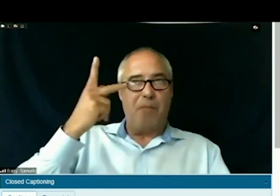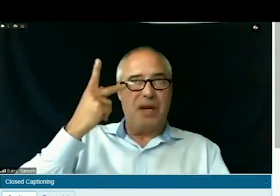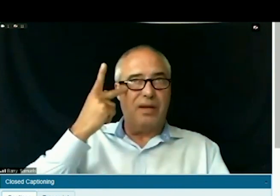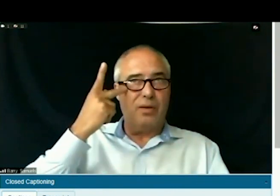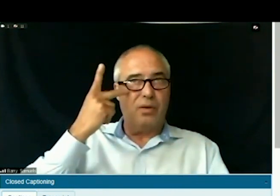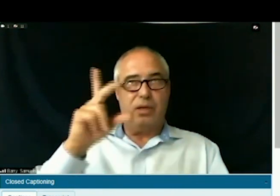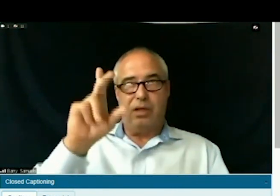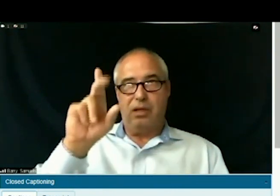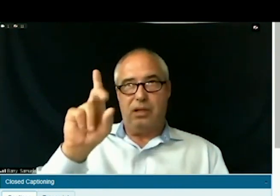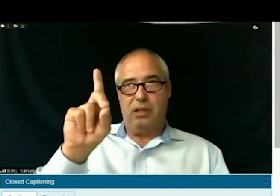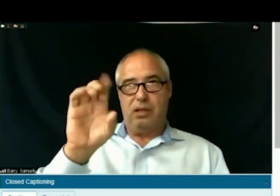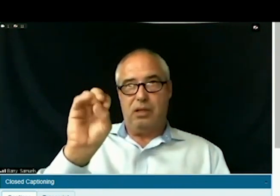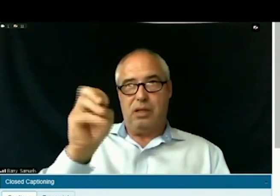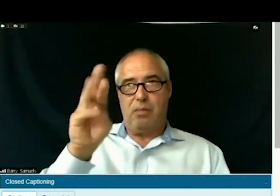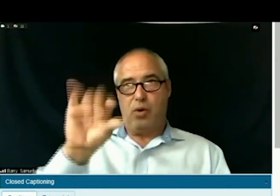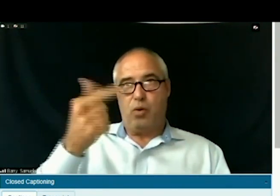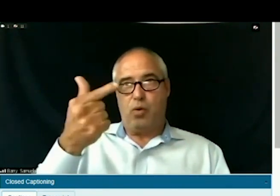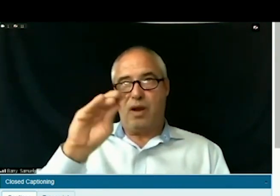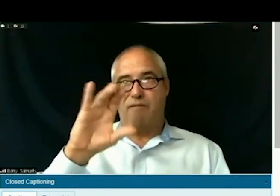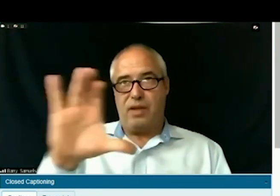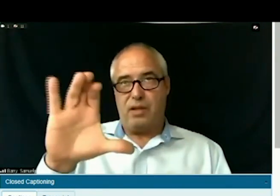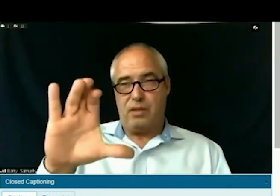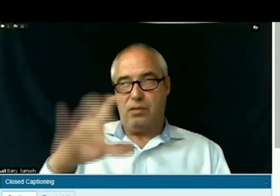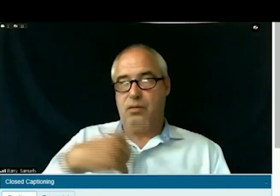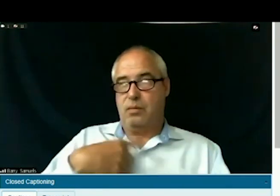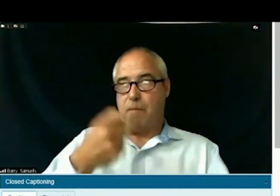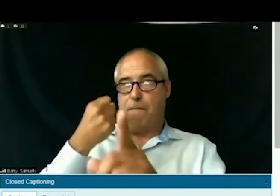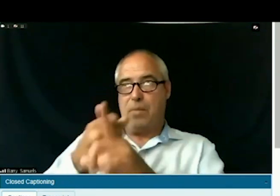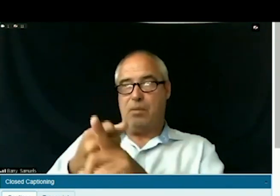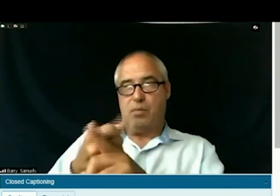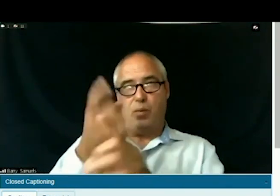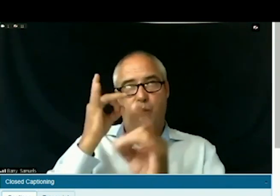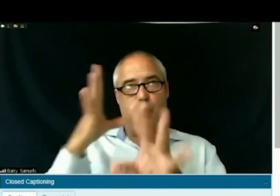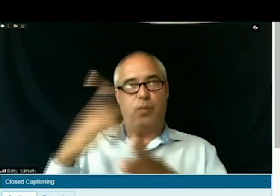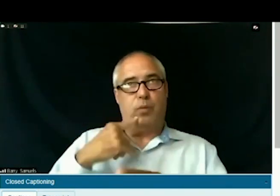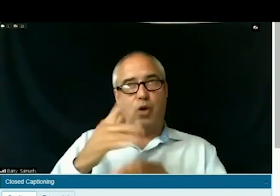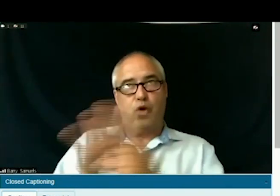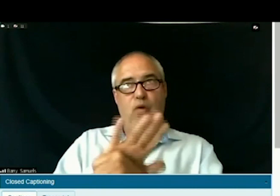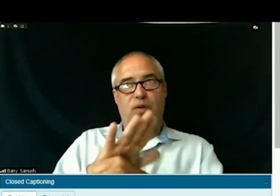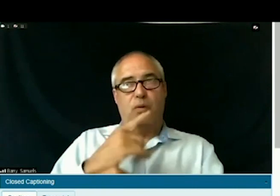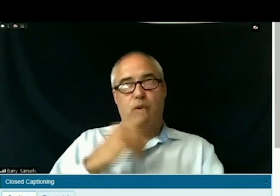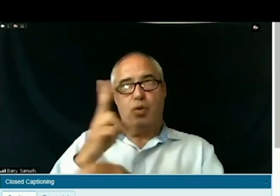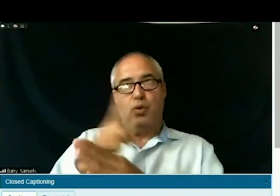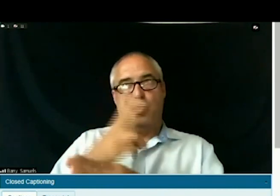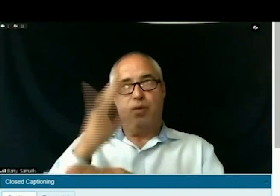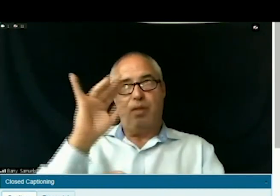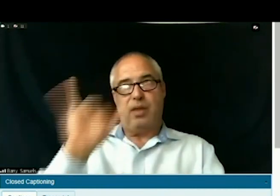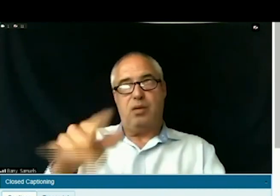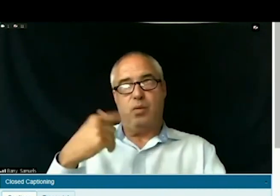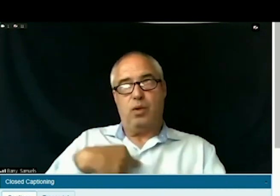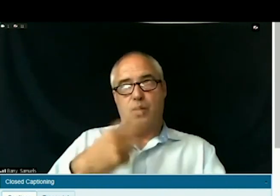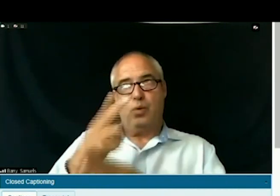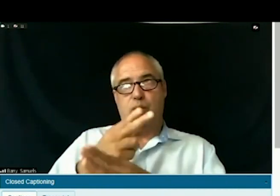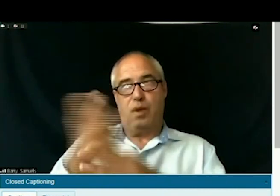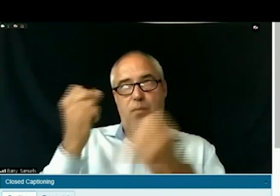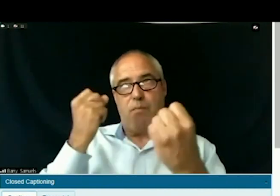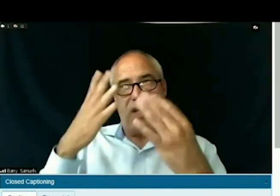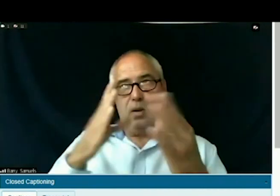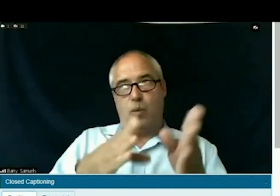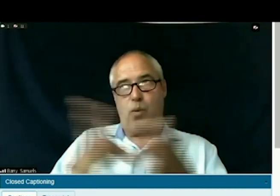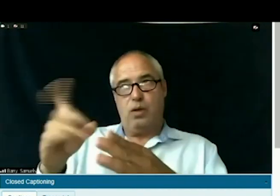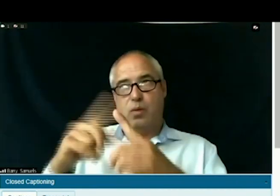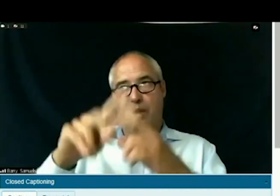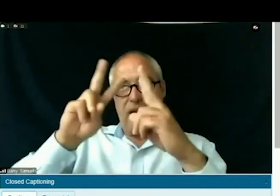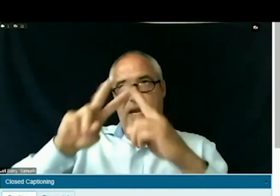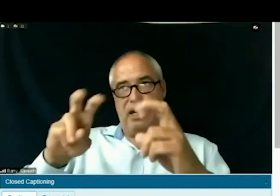environment. And that was impacted significantly by COVID. So we use this framework that we use in many ways to